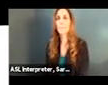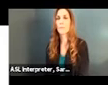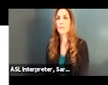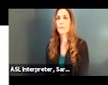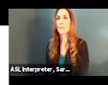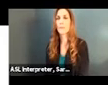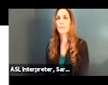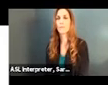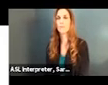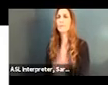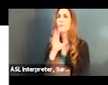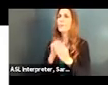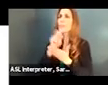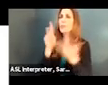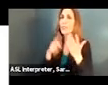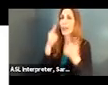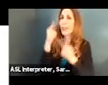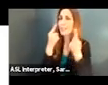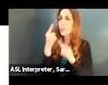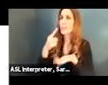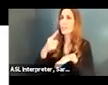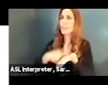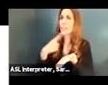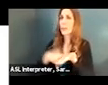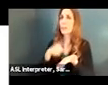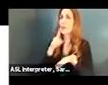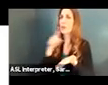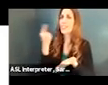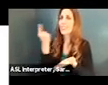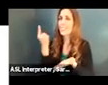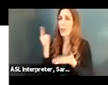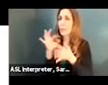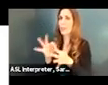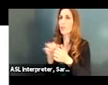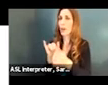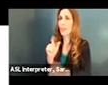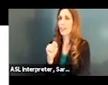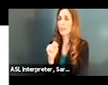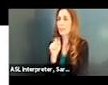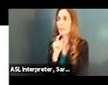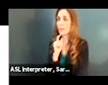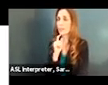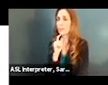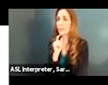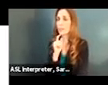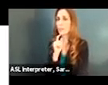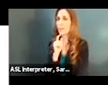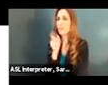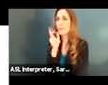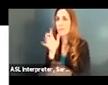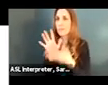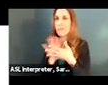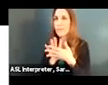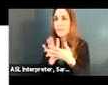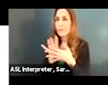on considerations, and sometimes there is something used and it's not included. That is a very good point